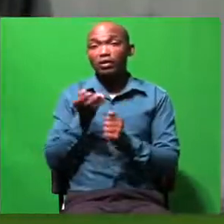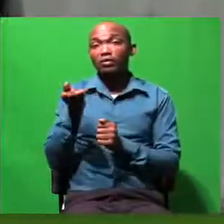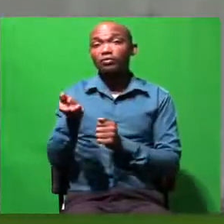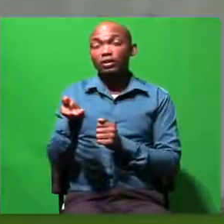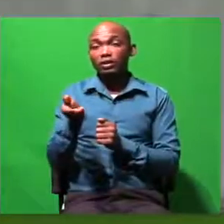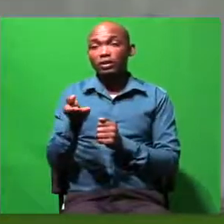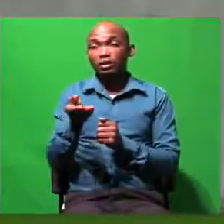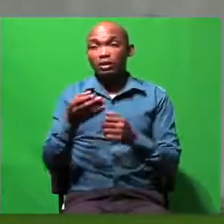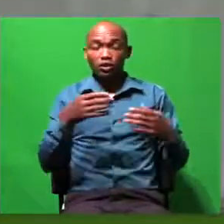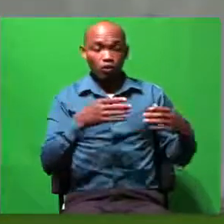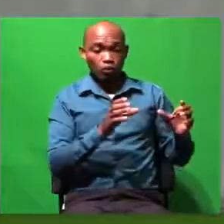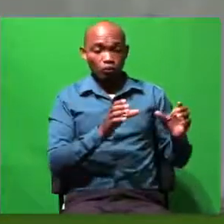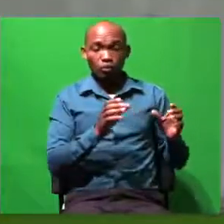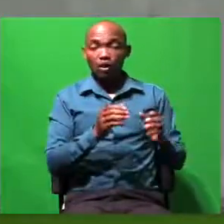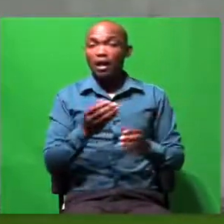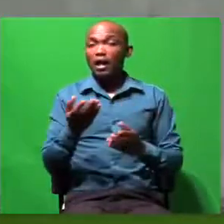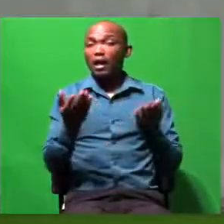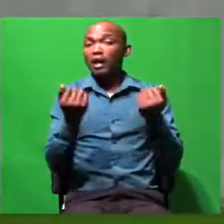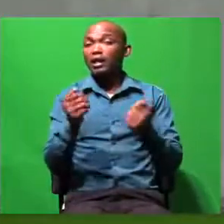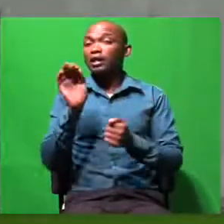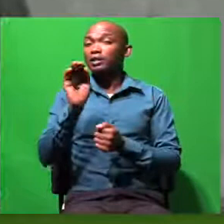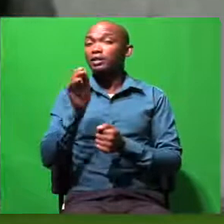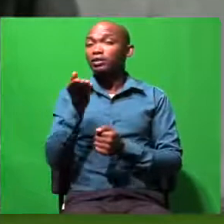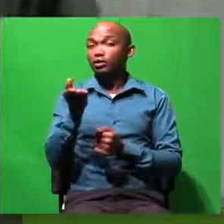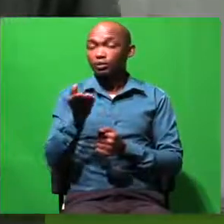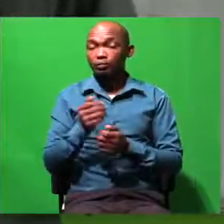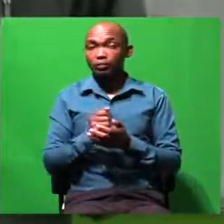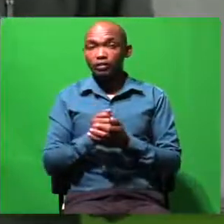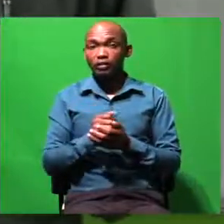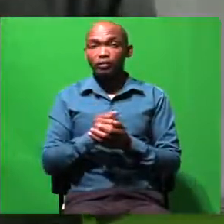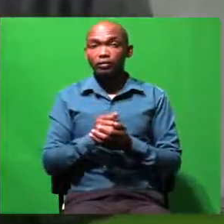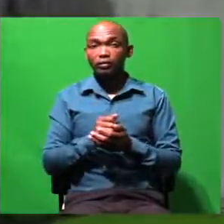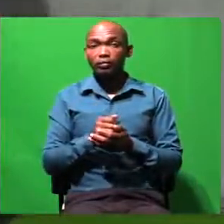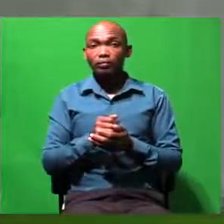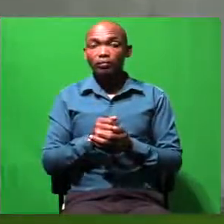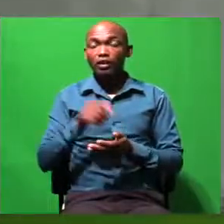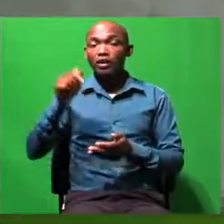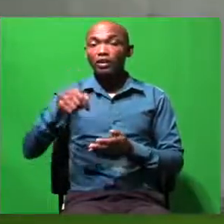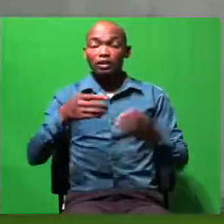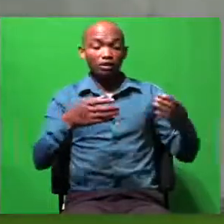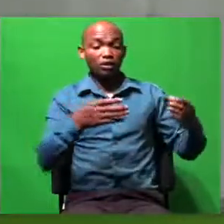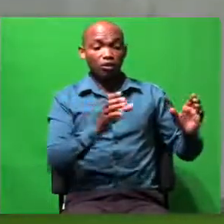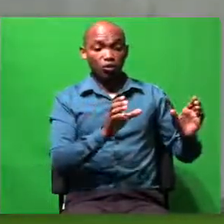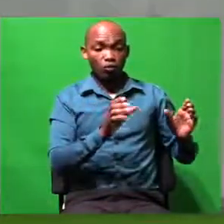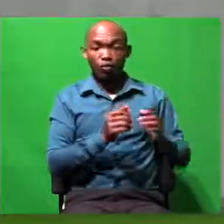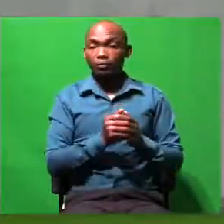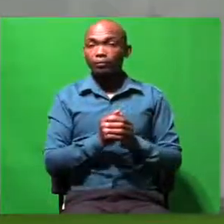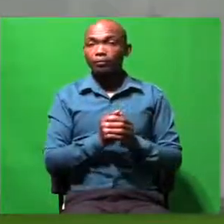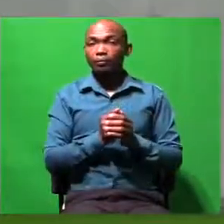kind of special group, I can tell you that this special group